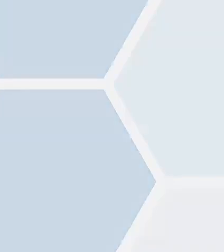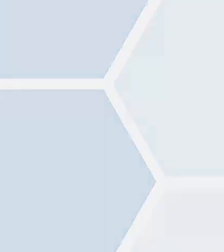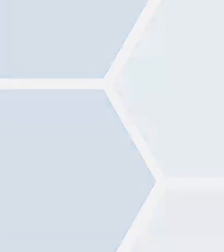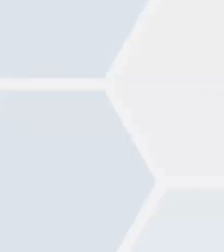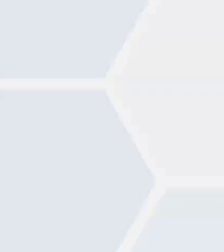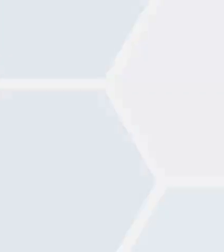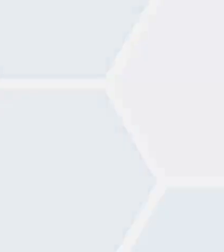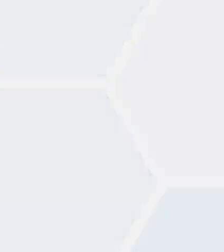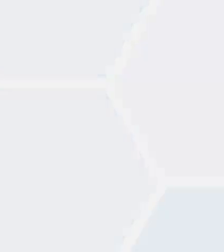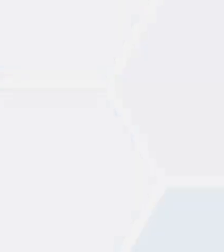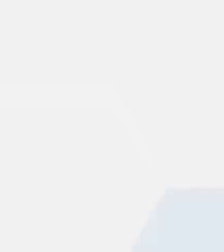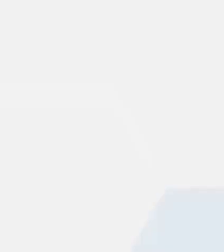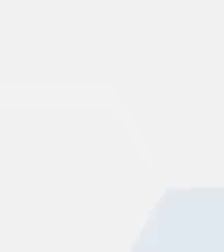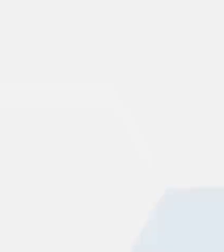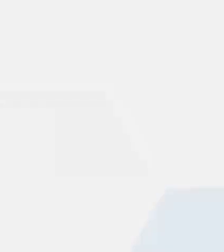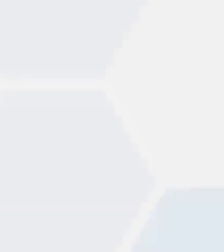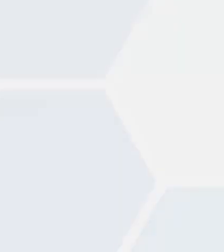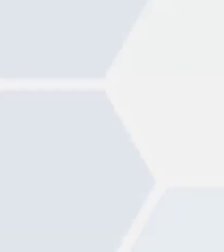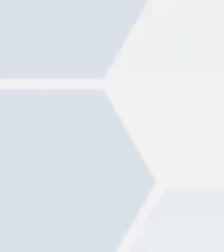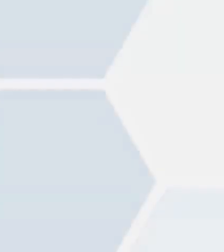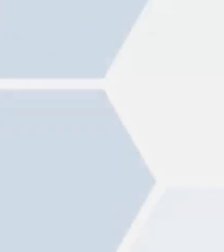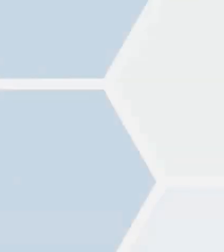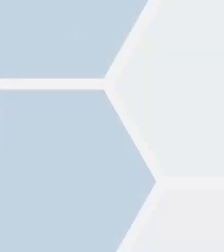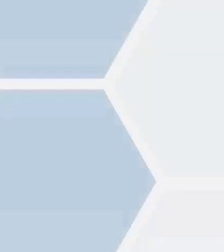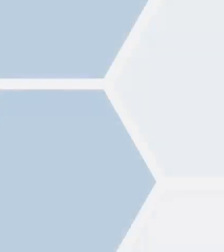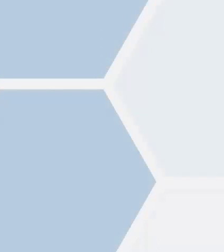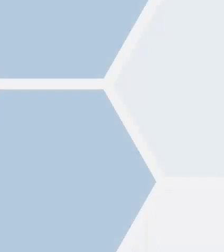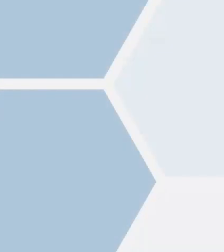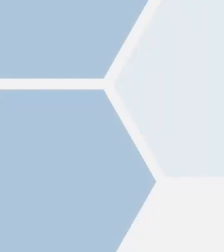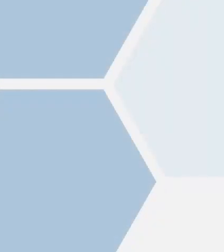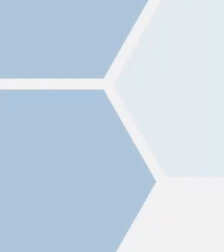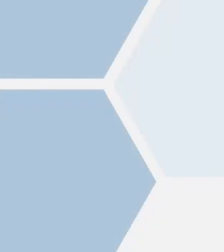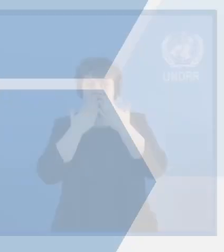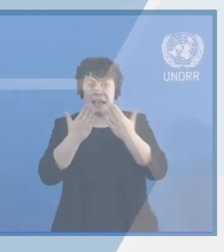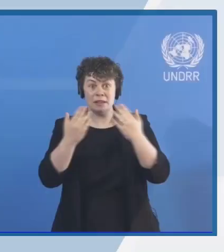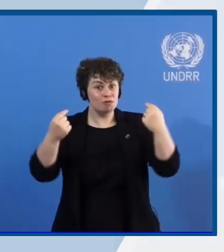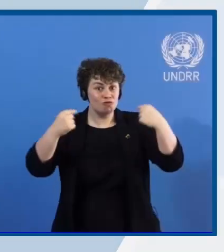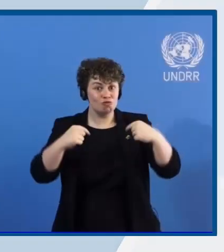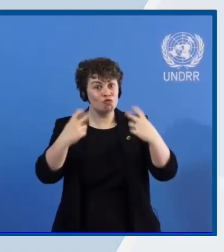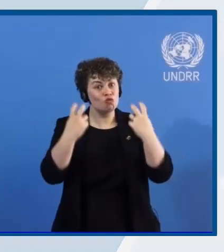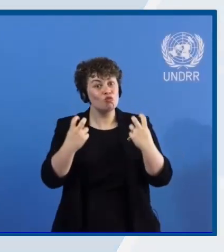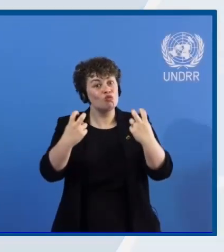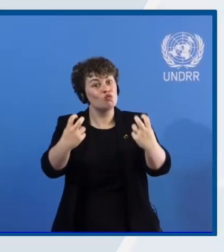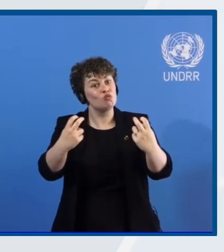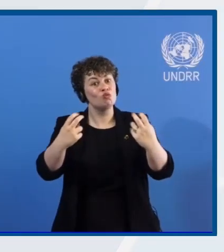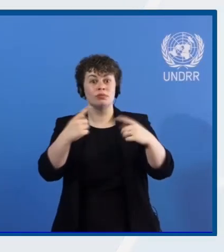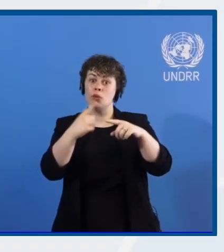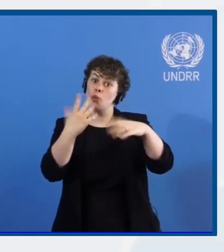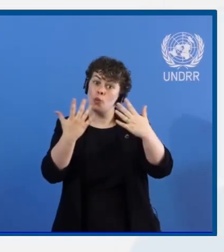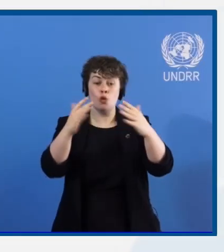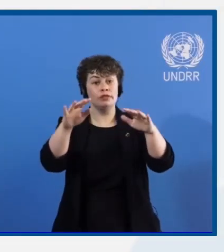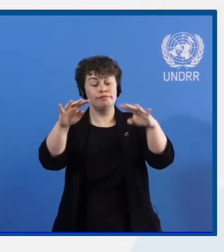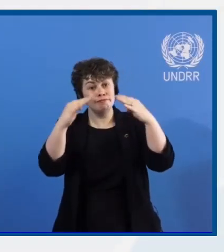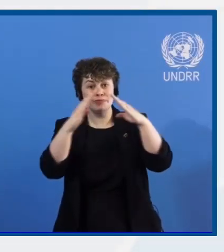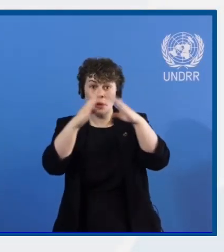Good morning, everyone. Thanks for joining us this morning here in Indonesia. It's my pleasure to welcome